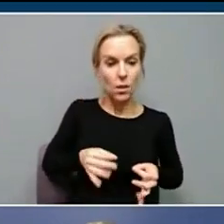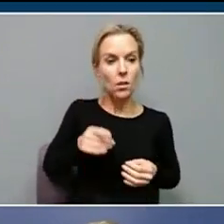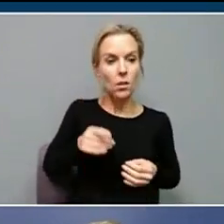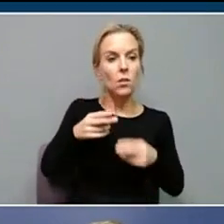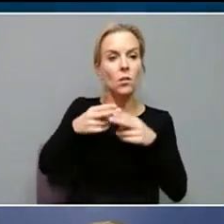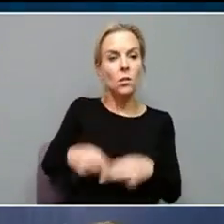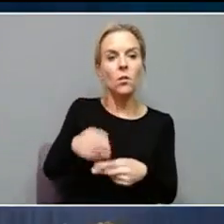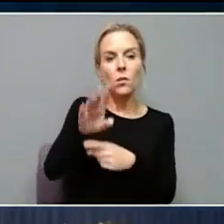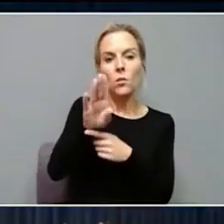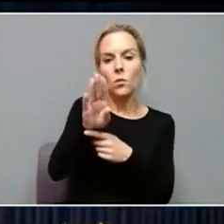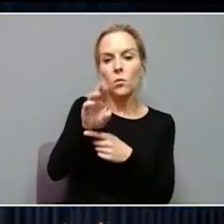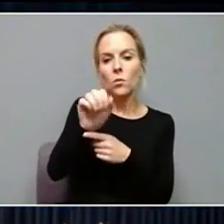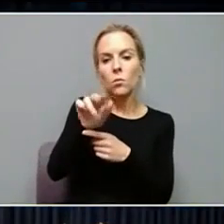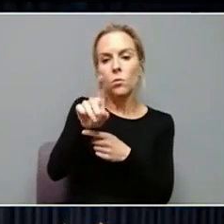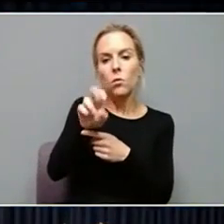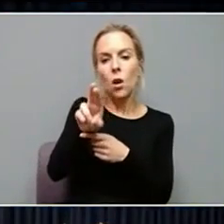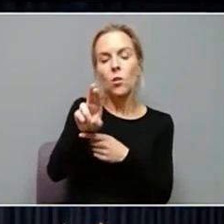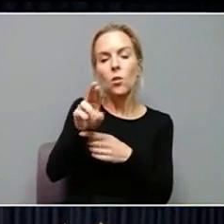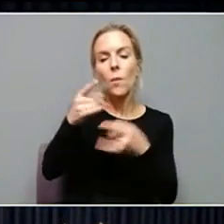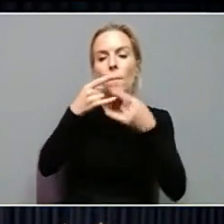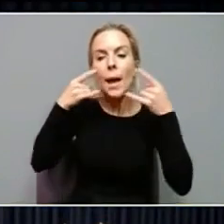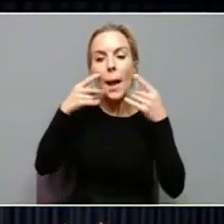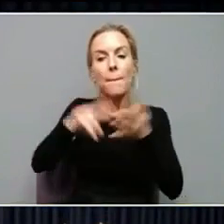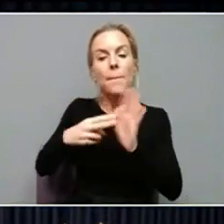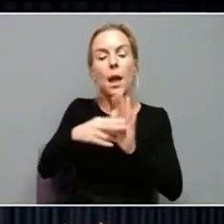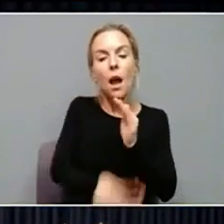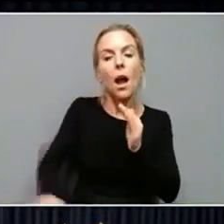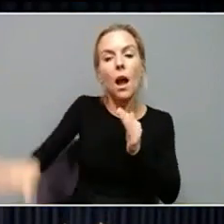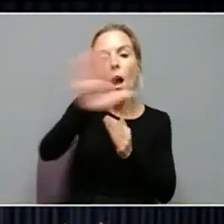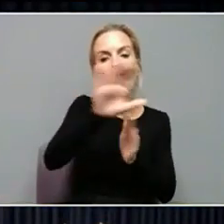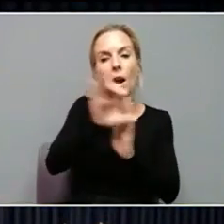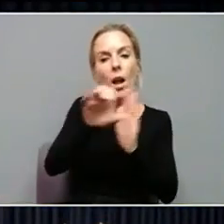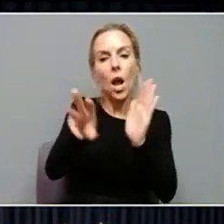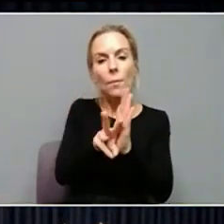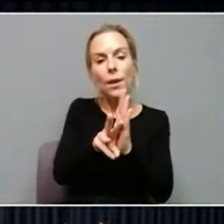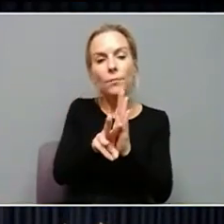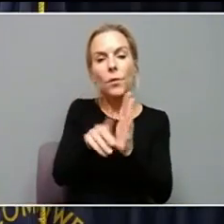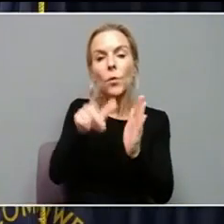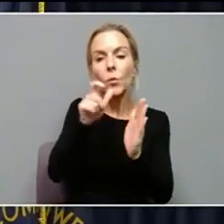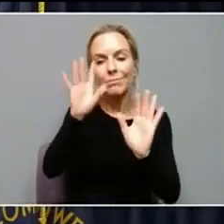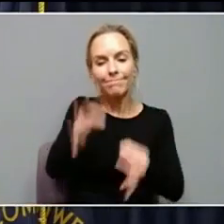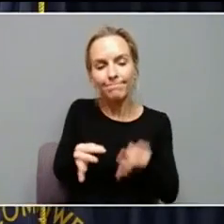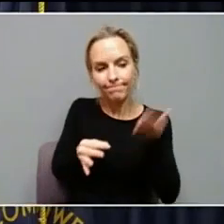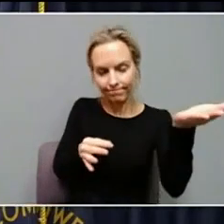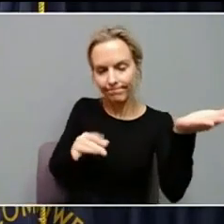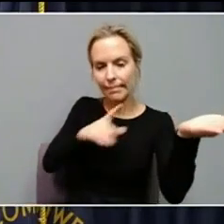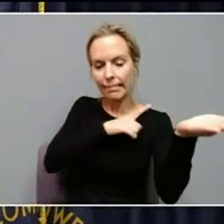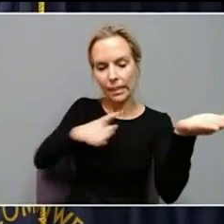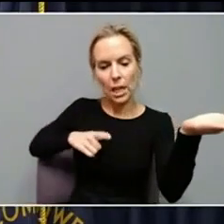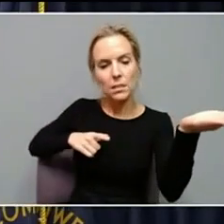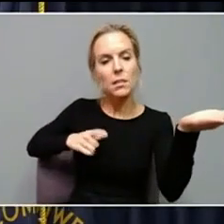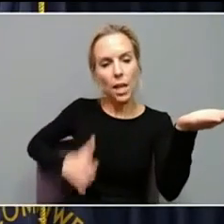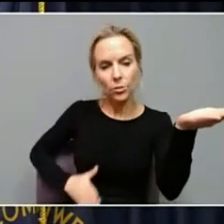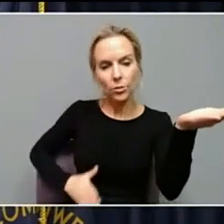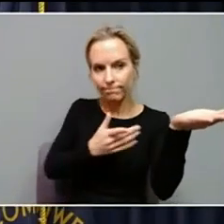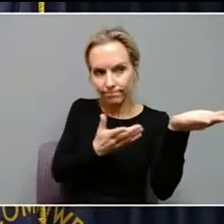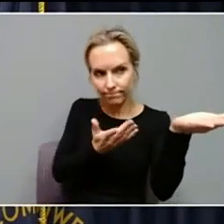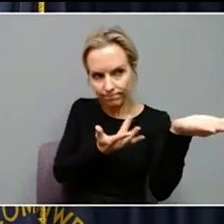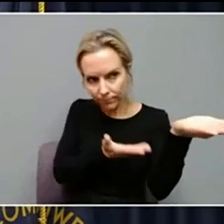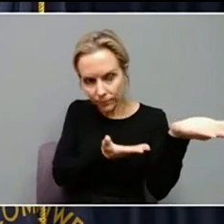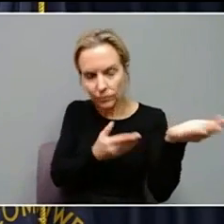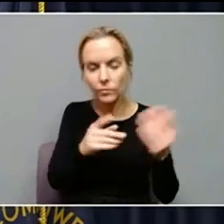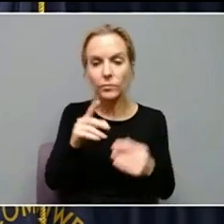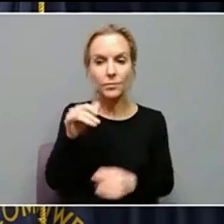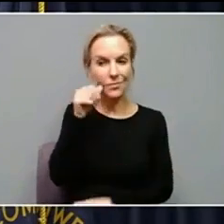on masking throughout the Commonwealth, is now one that's going to be left to the legislature. But yesterday, having the third